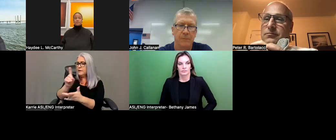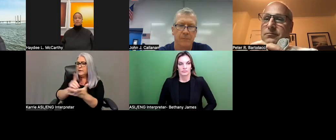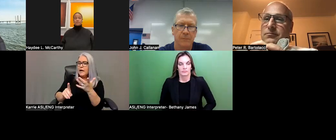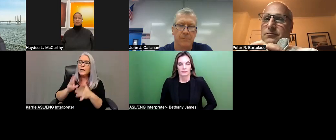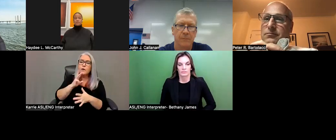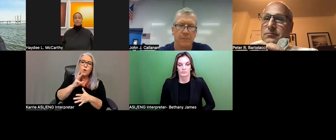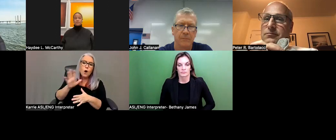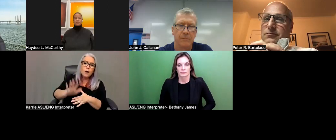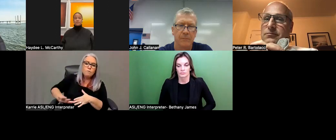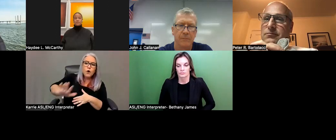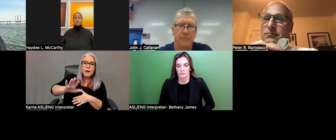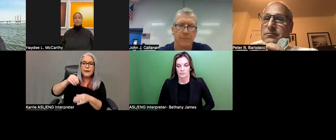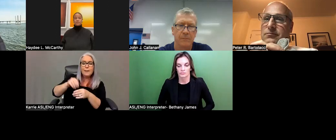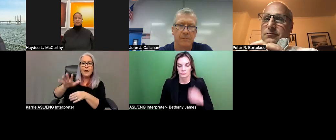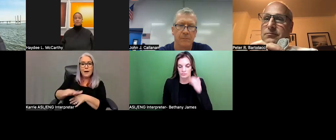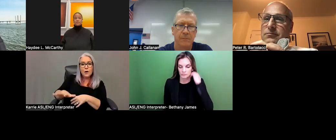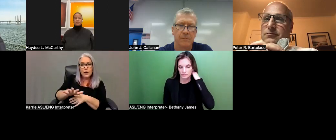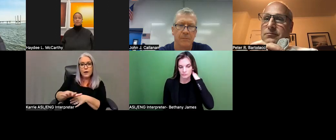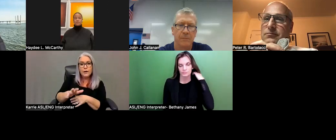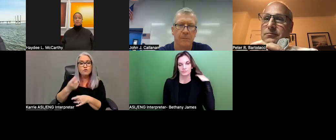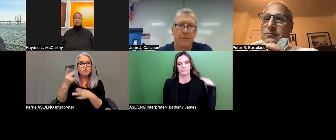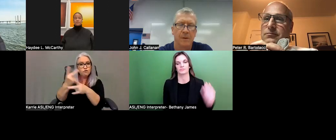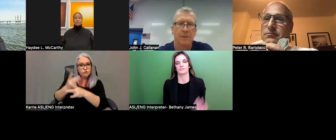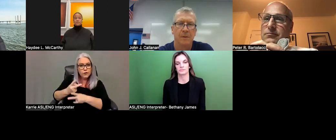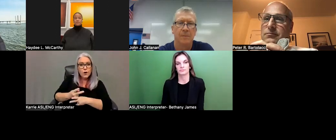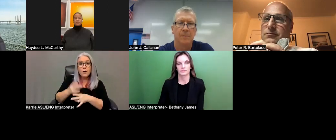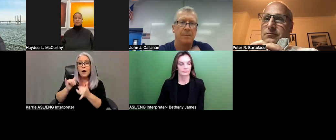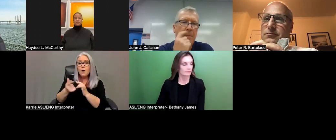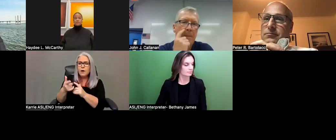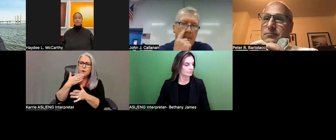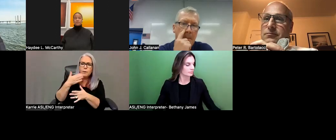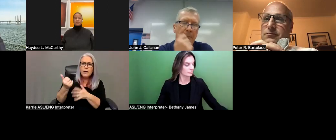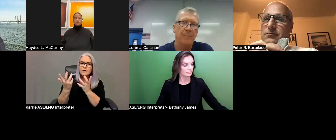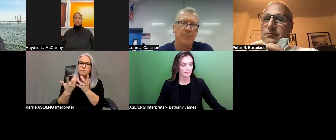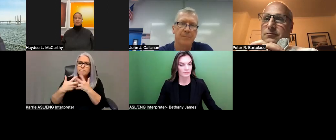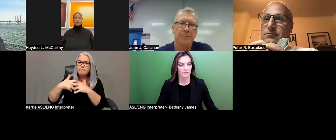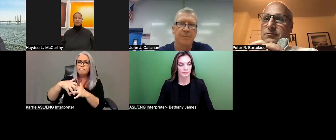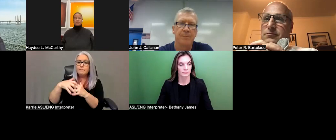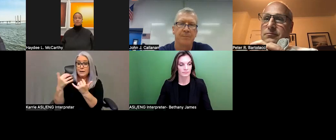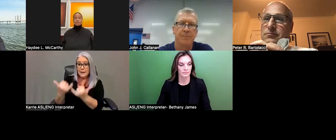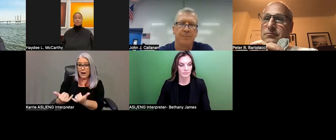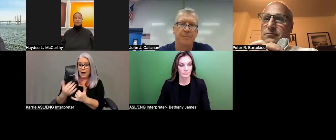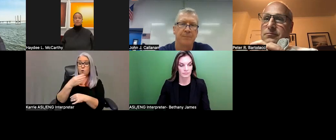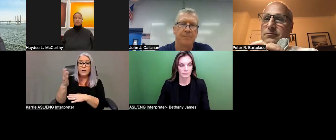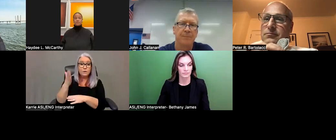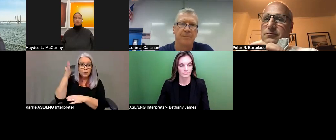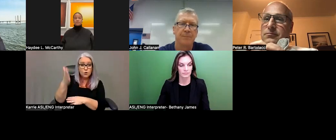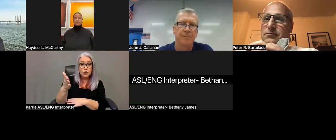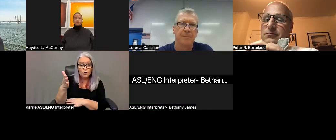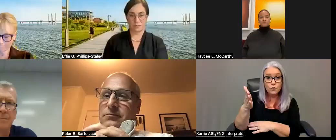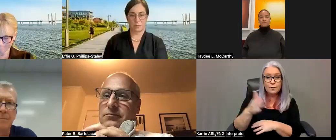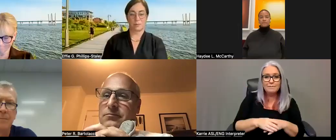in that area to figure out how it can best work for not only now, but all into the future.